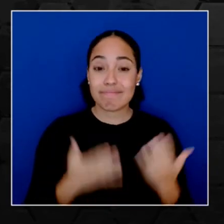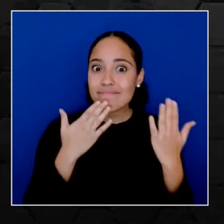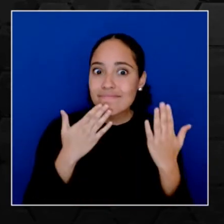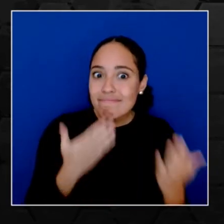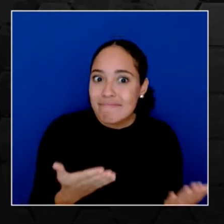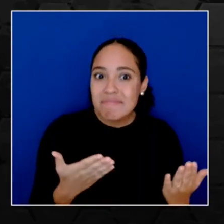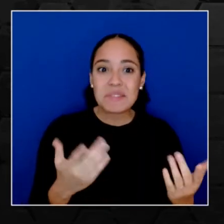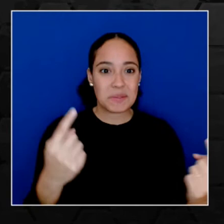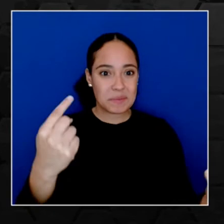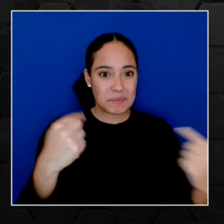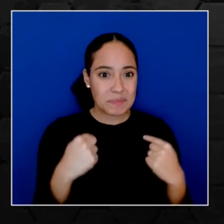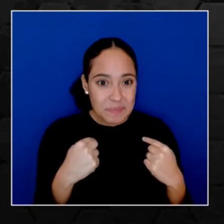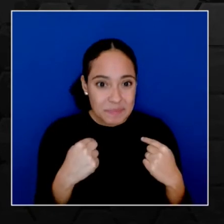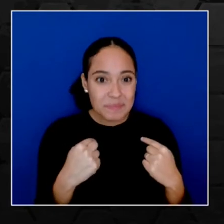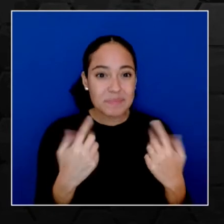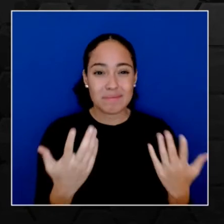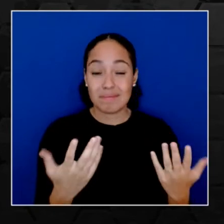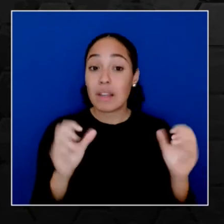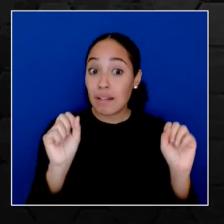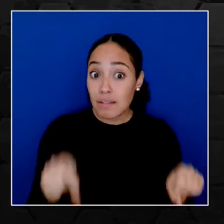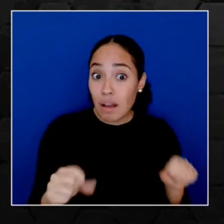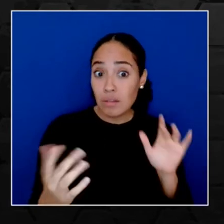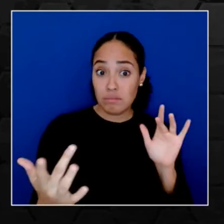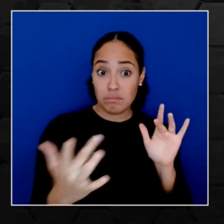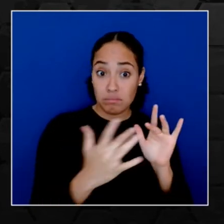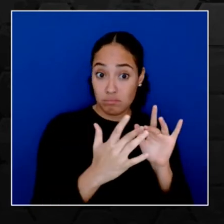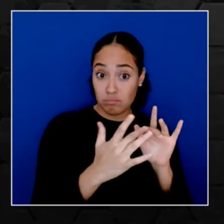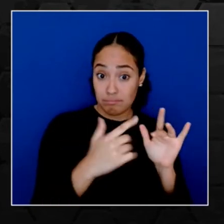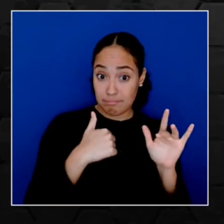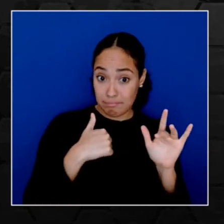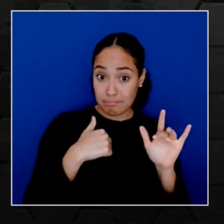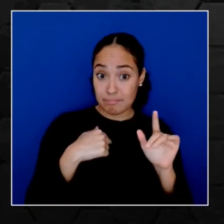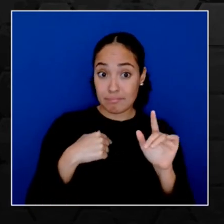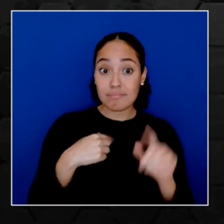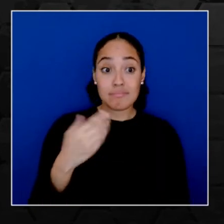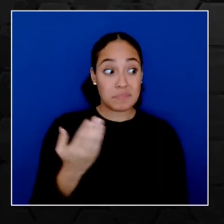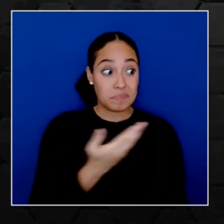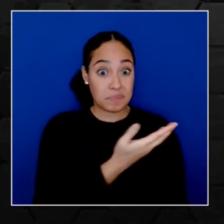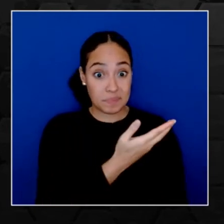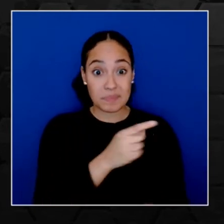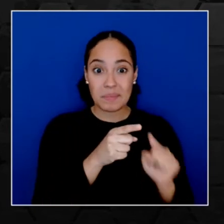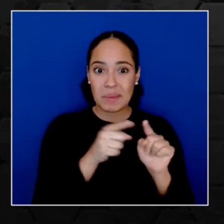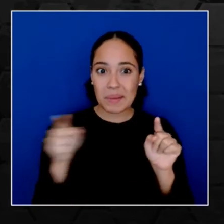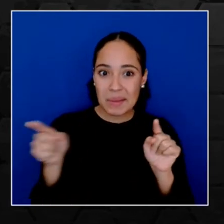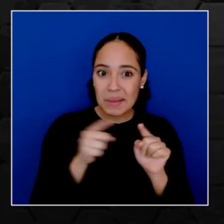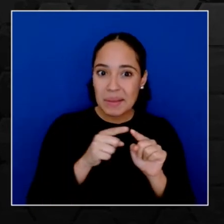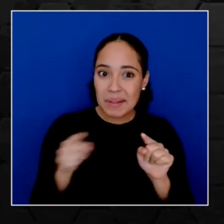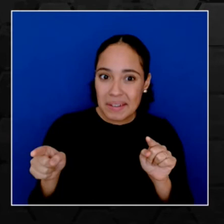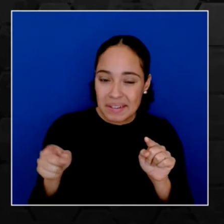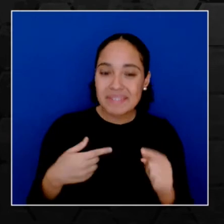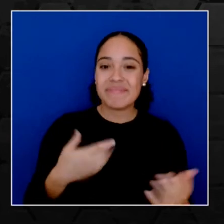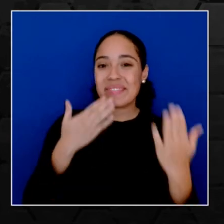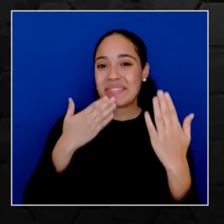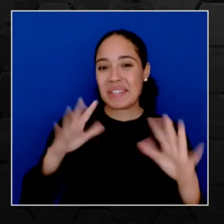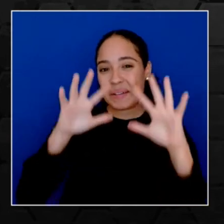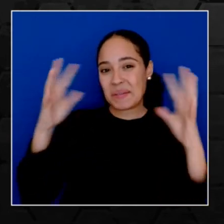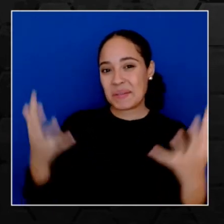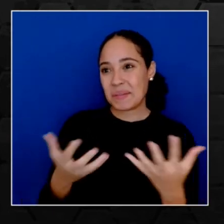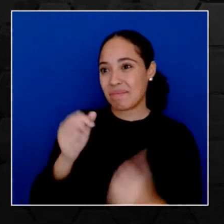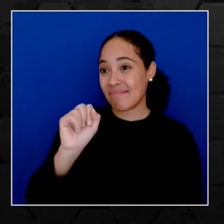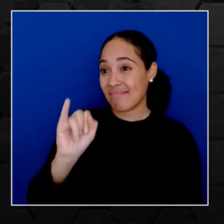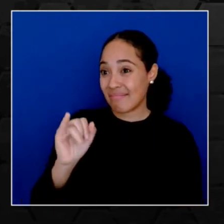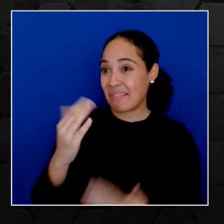connect with me, these are my contacts. Thank you, Global AI Student Conference, for giving me this opportunity. And while we are on that